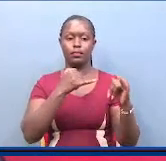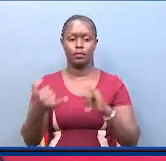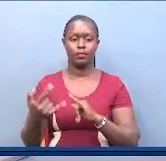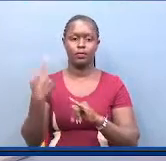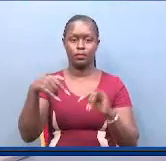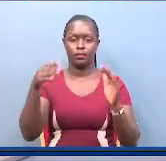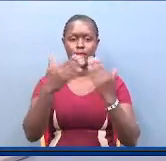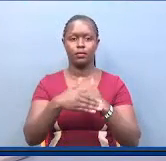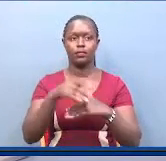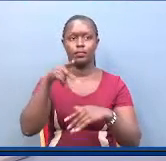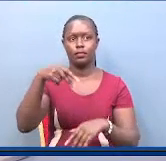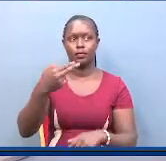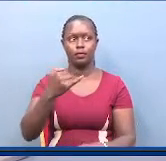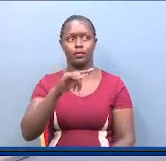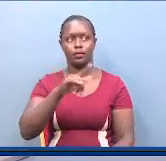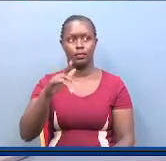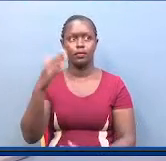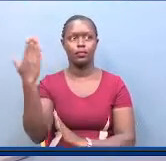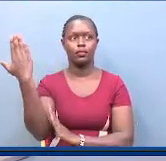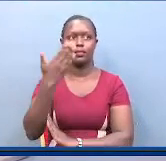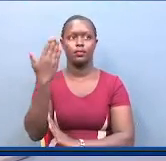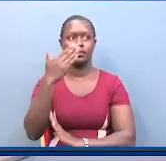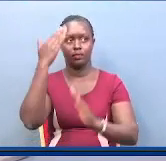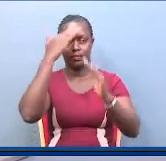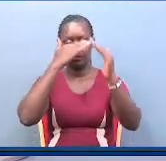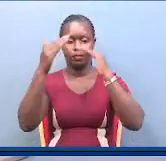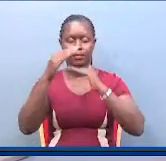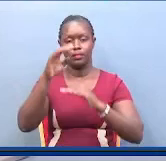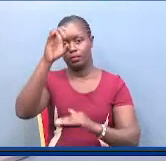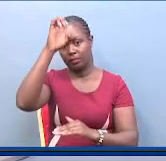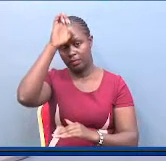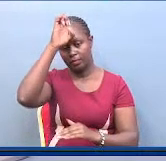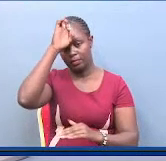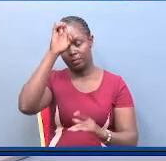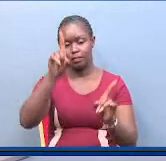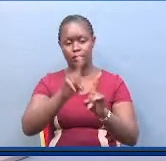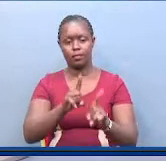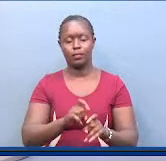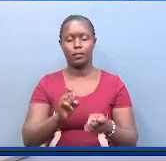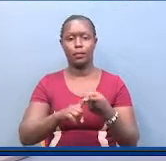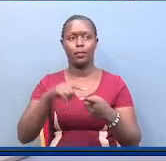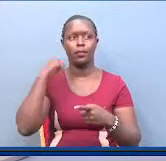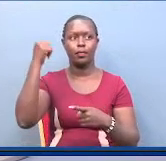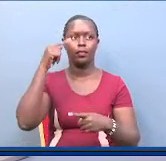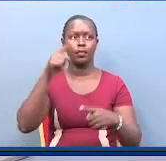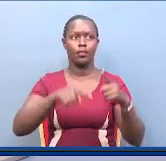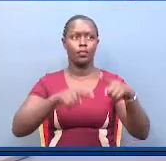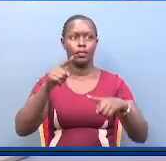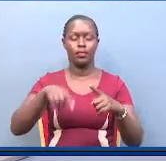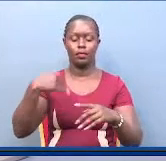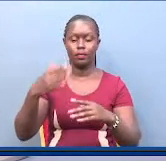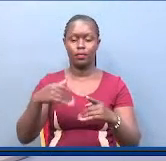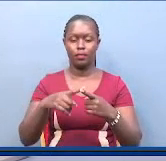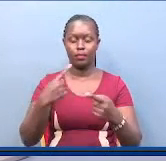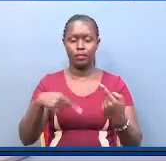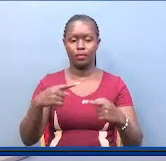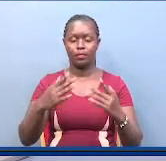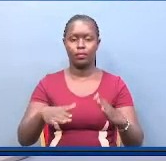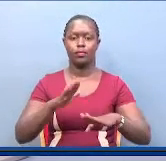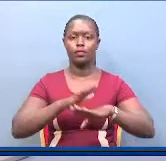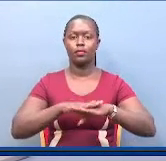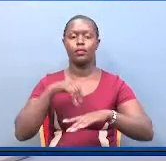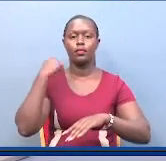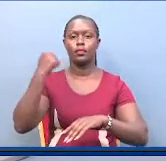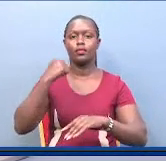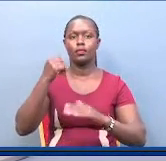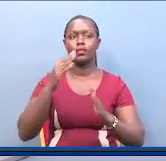Philip Chebunet is a lecturer at University of Eldoret. Dennis Nthumbi is a political analyst and a frequent commentator on politics. We had